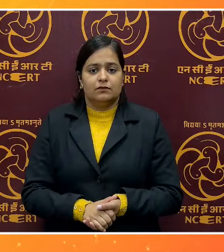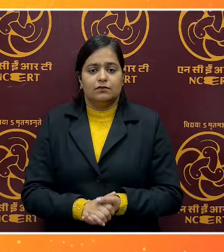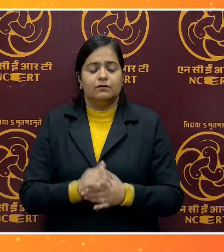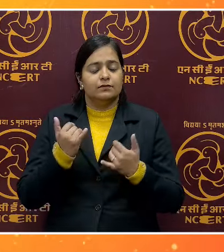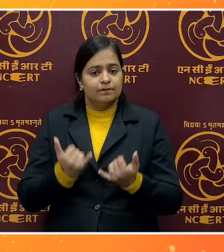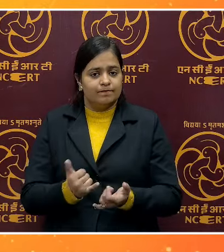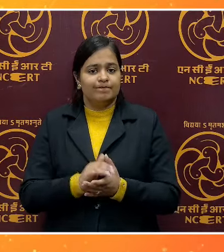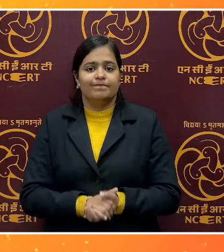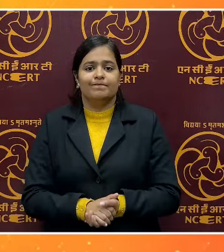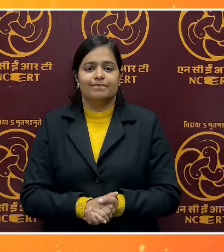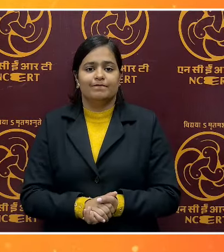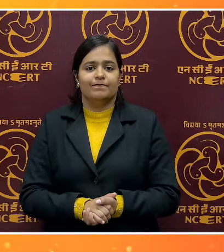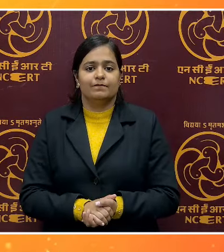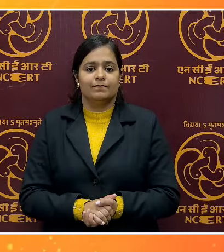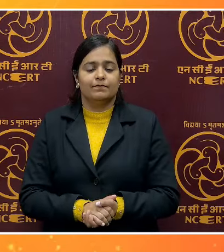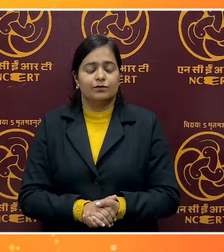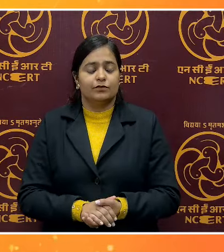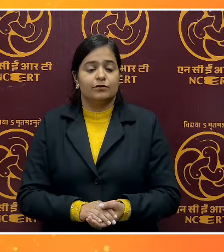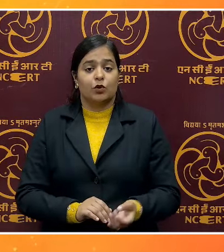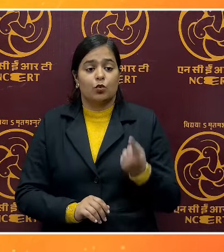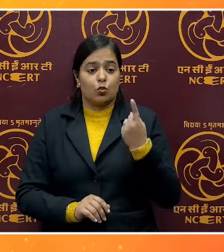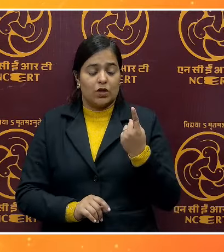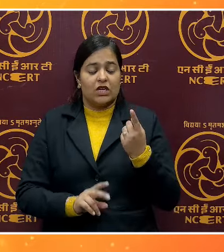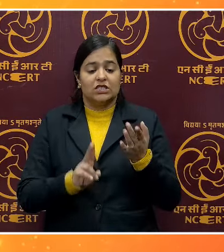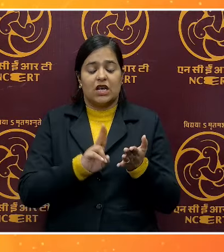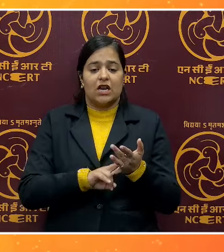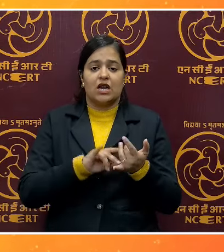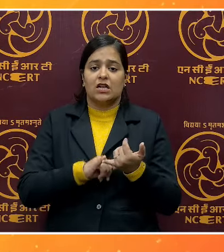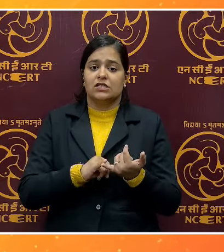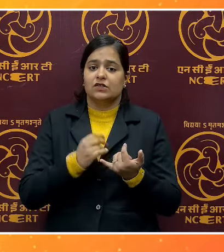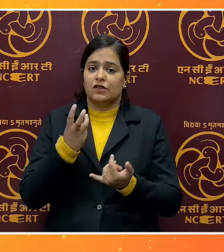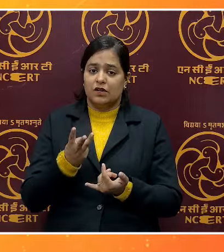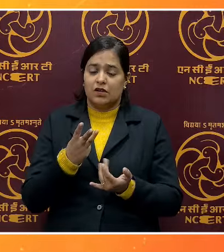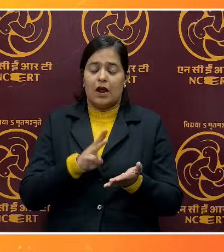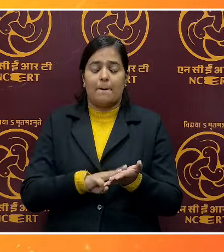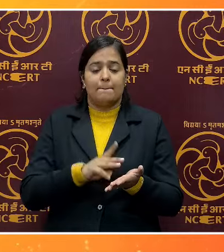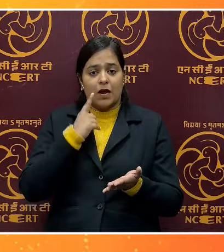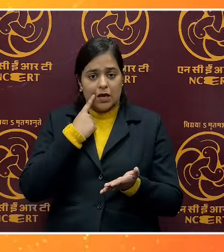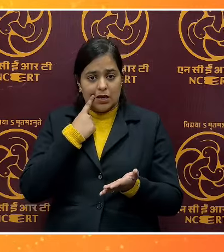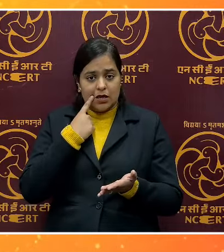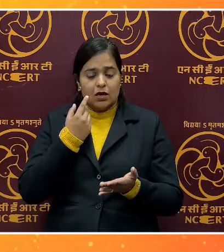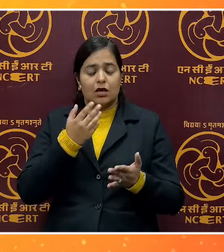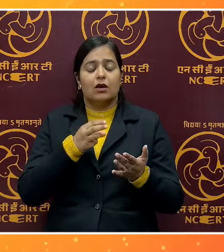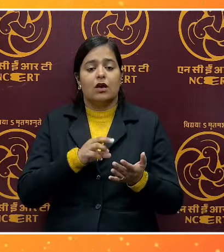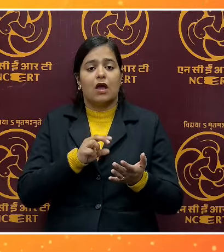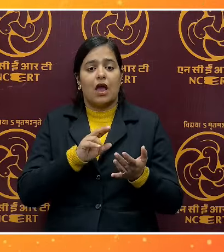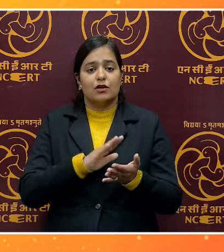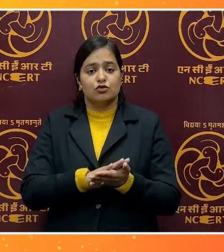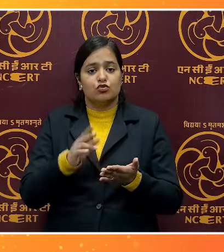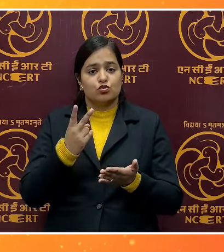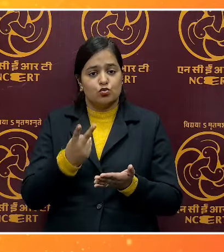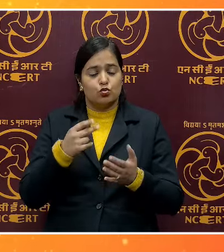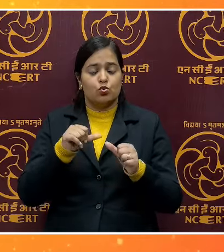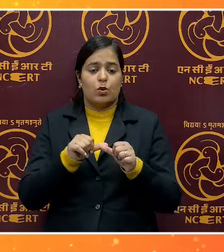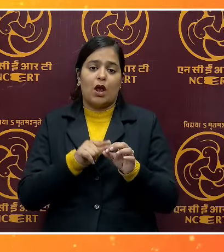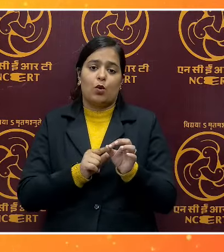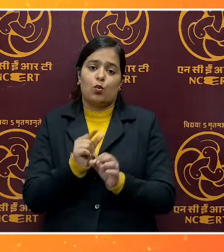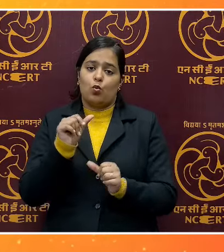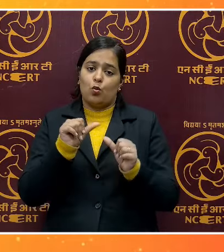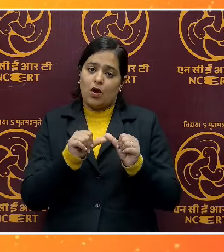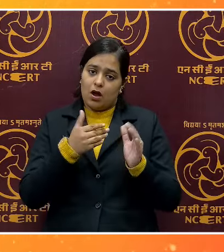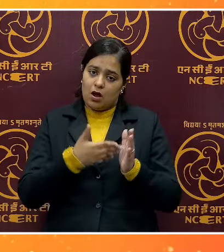Now, one is NH3, that is amine, one is H2O, that is aqua.